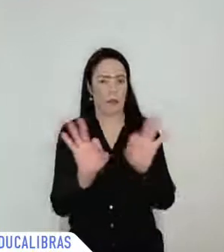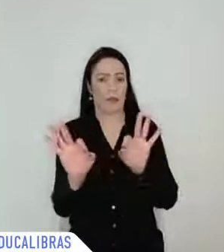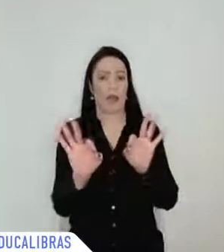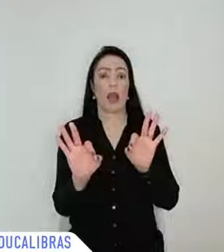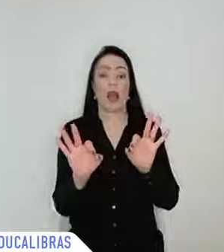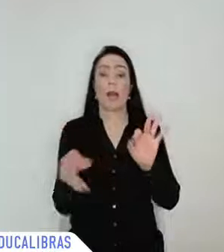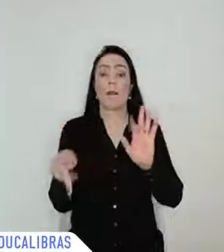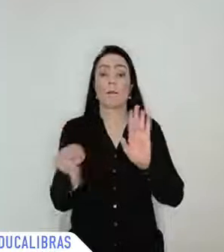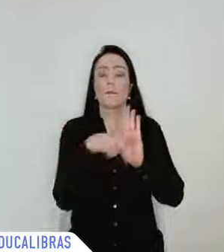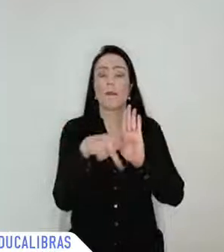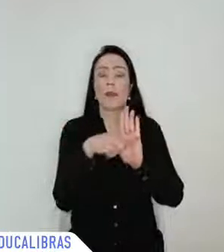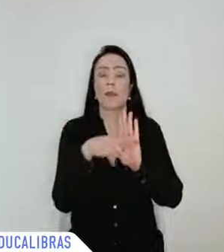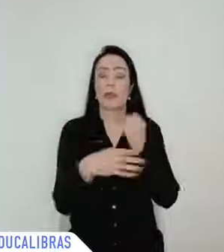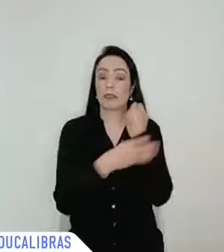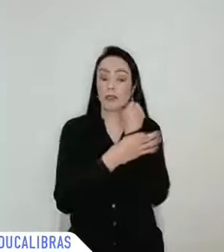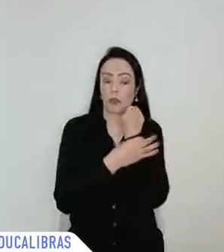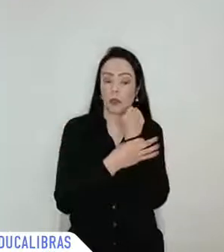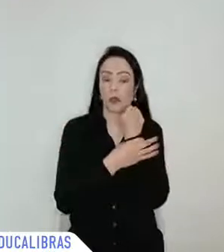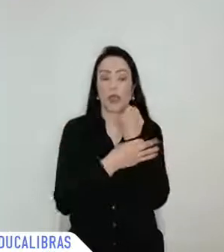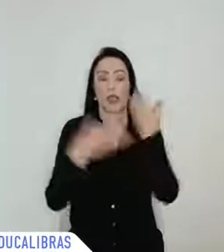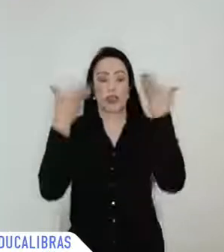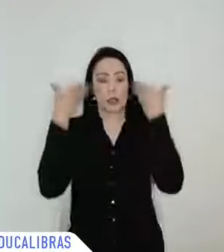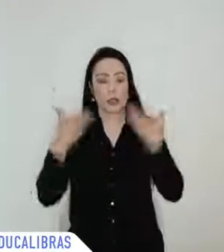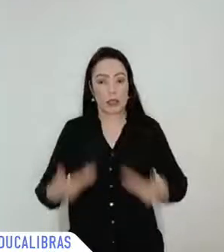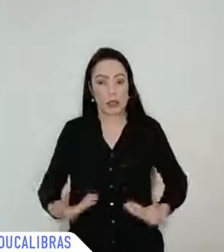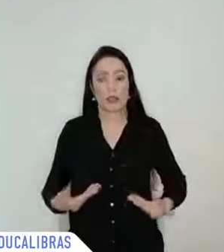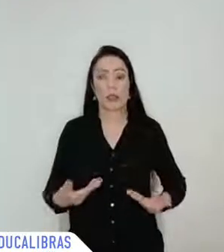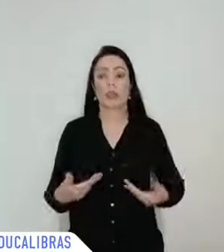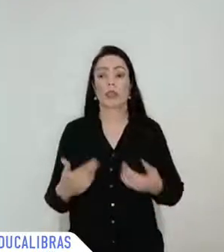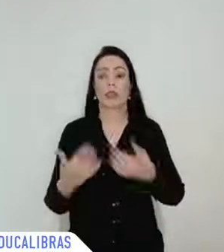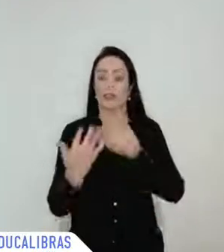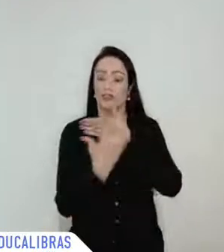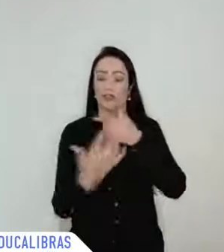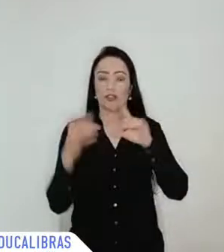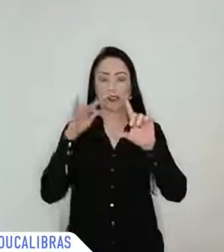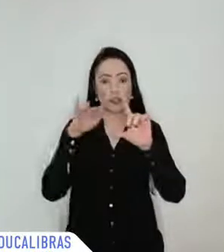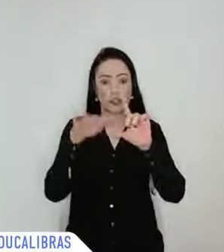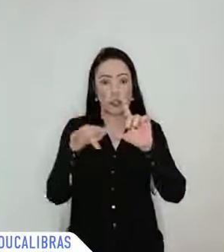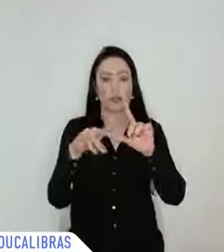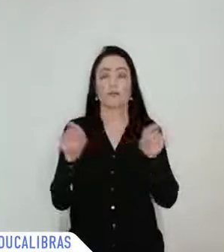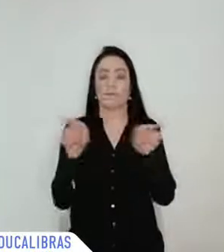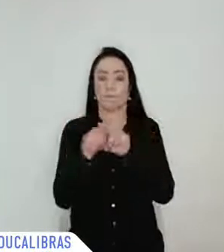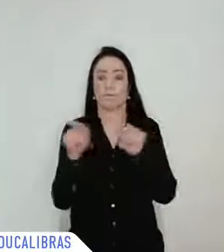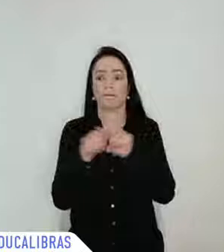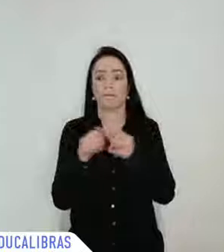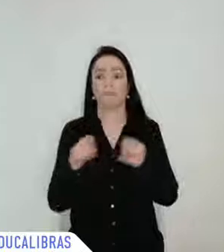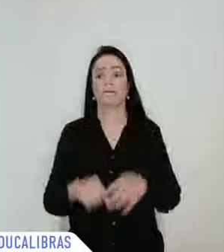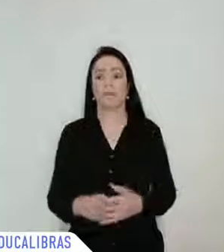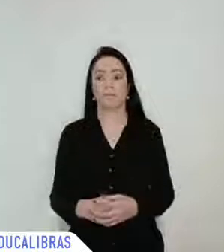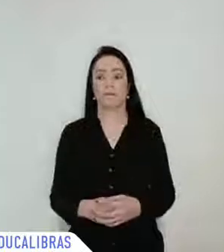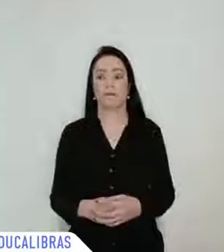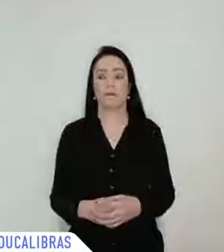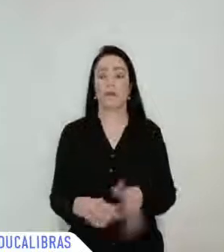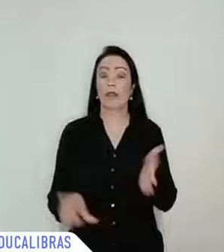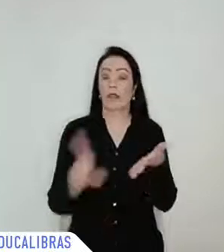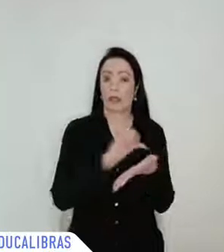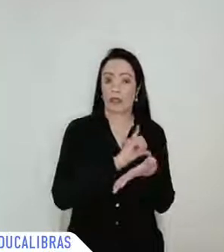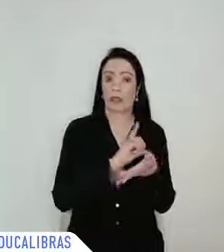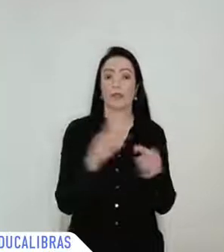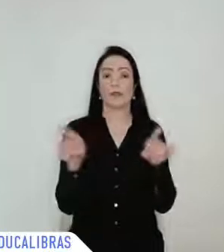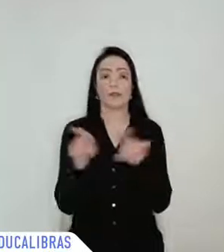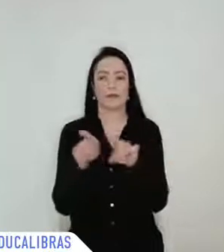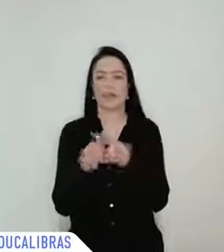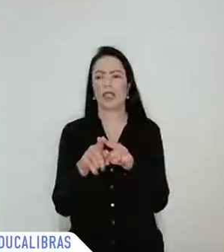ready. Use your safety protocols, physical safety,